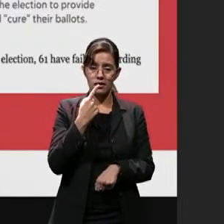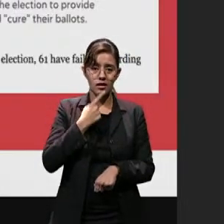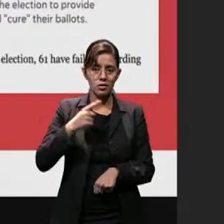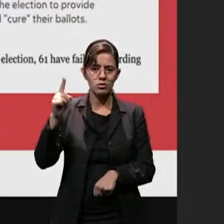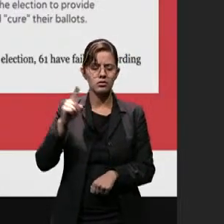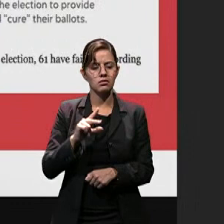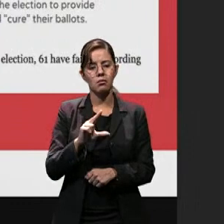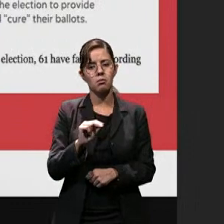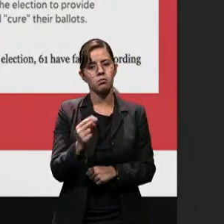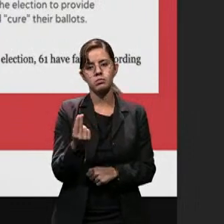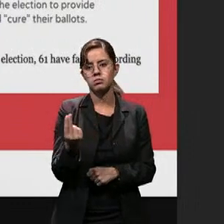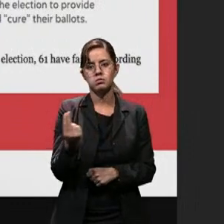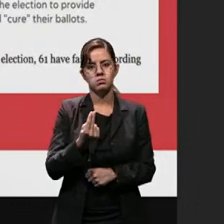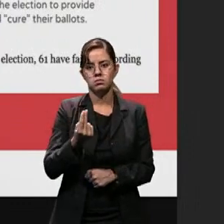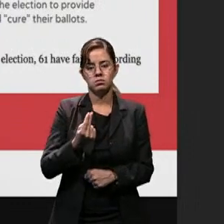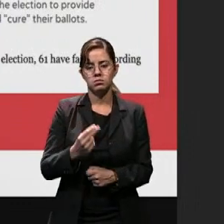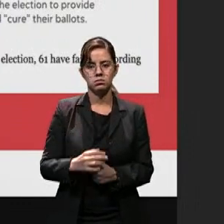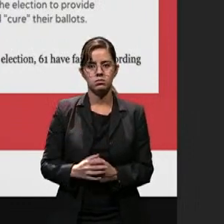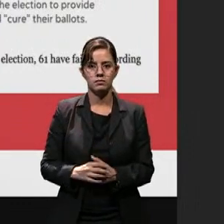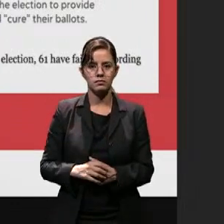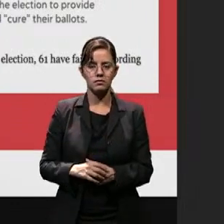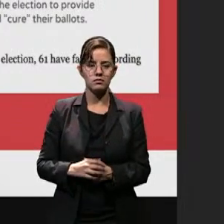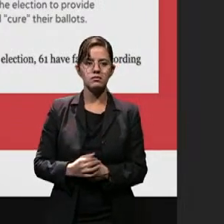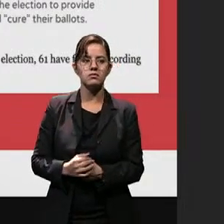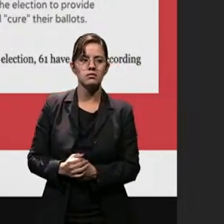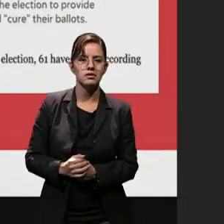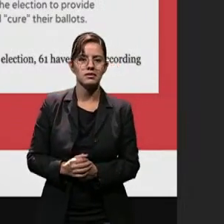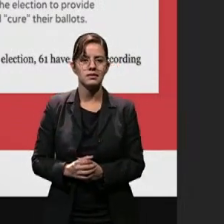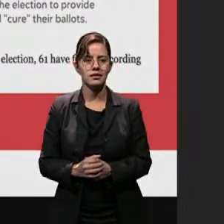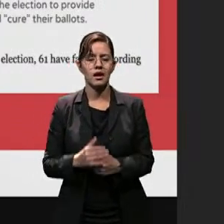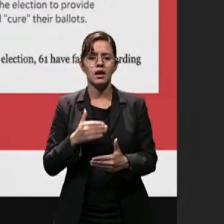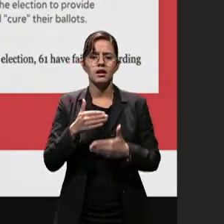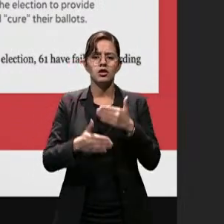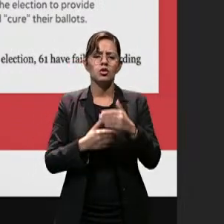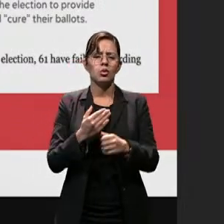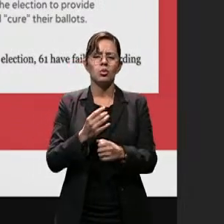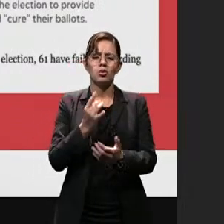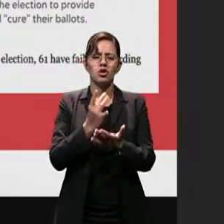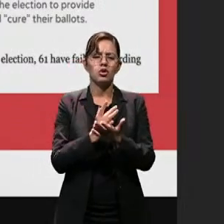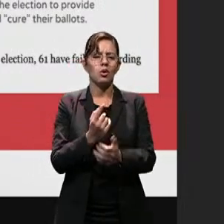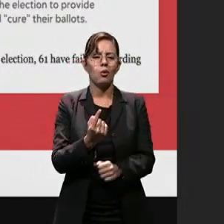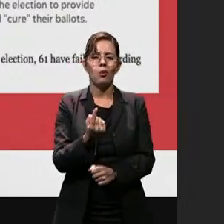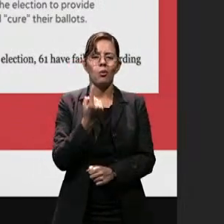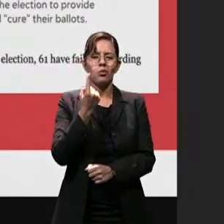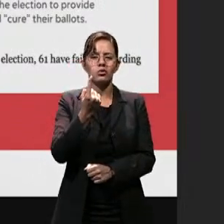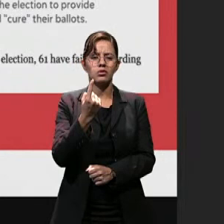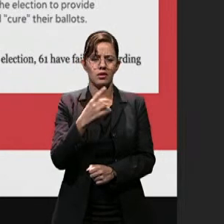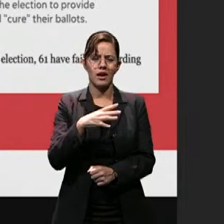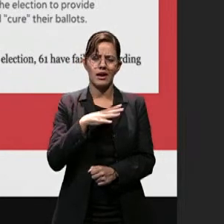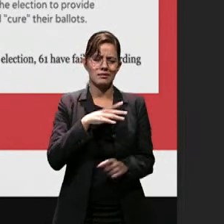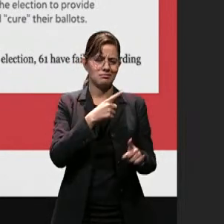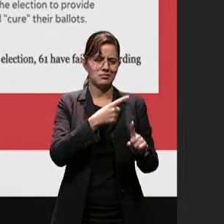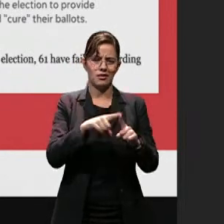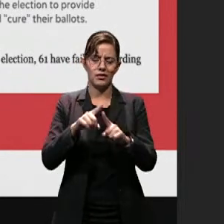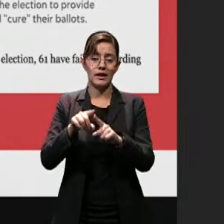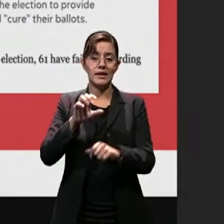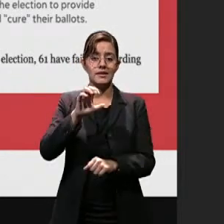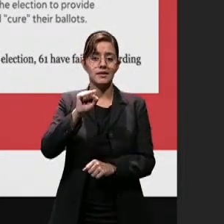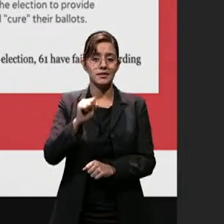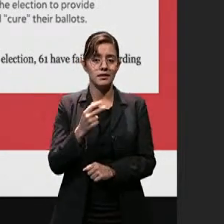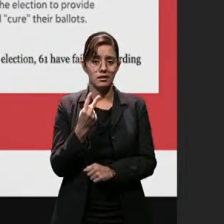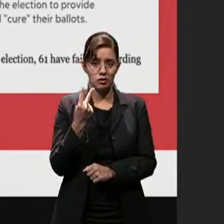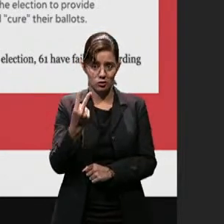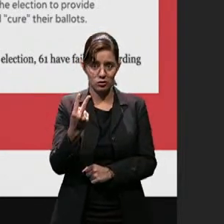and only one case where the was won, so to speak, not because there